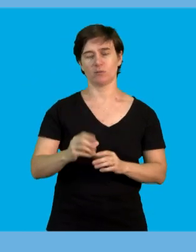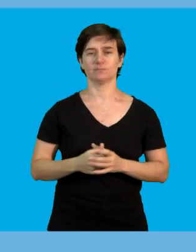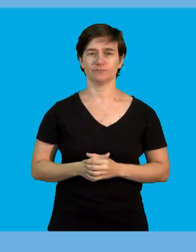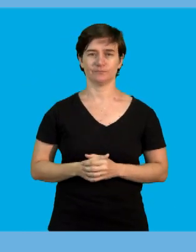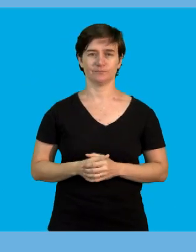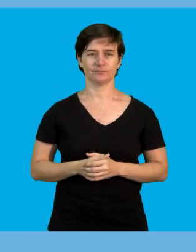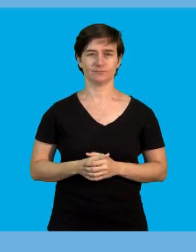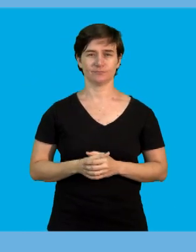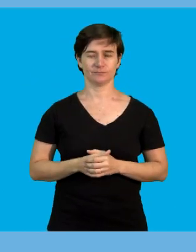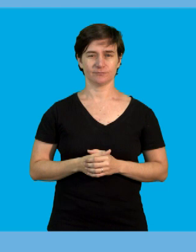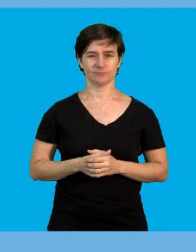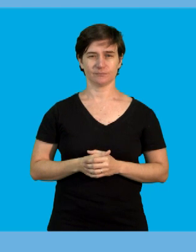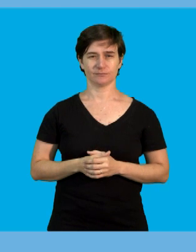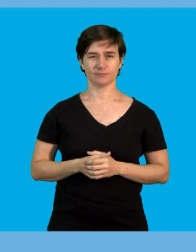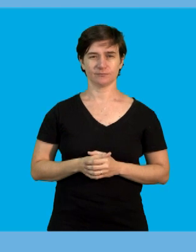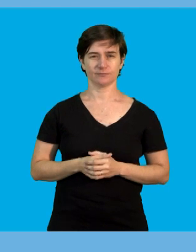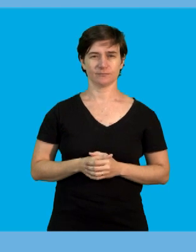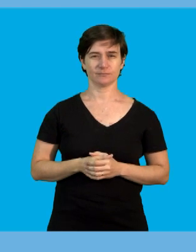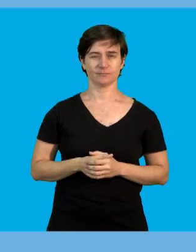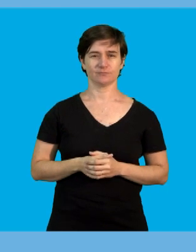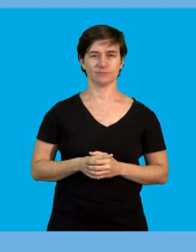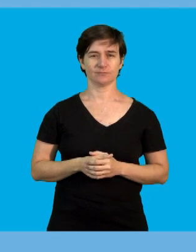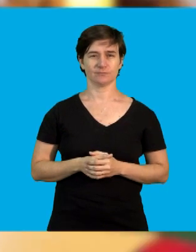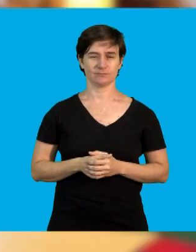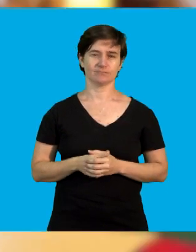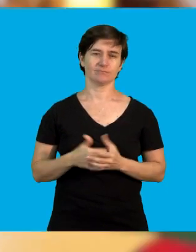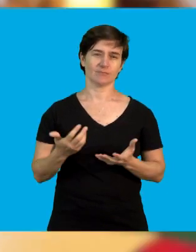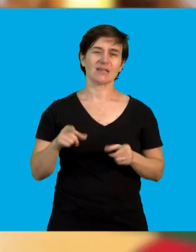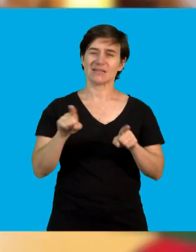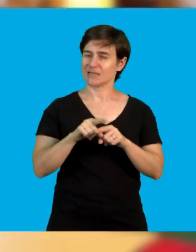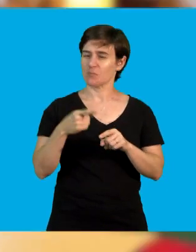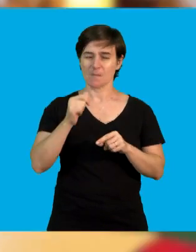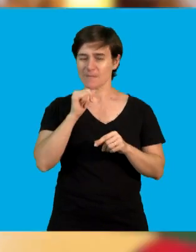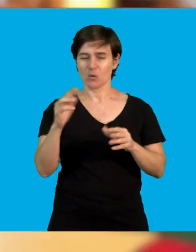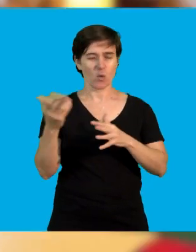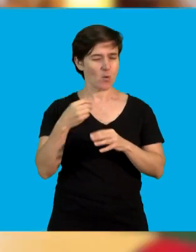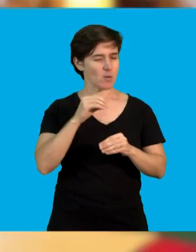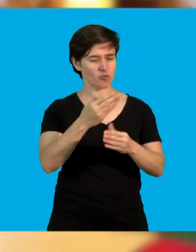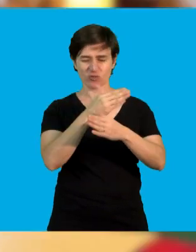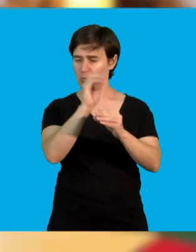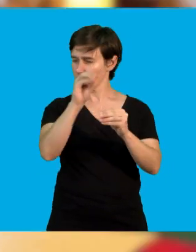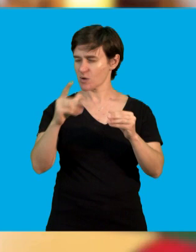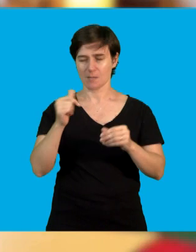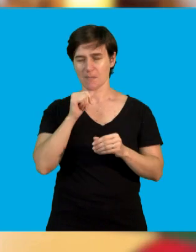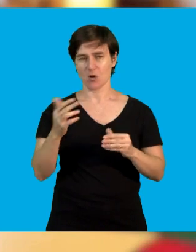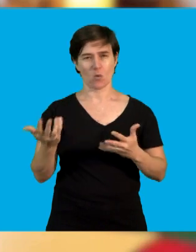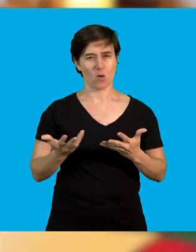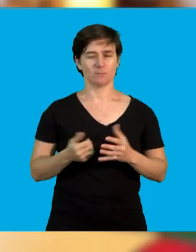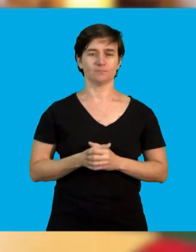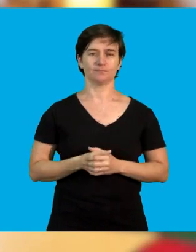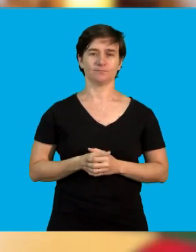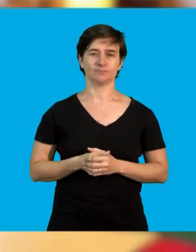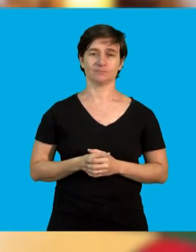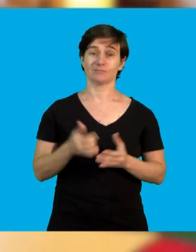series because of the resistors that we have and the way in which that path is provided to the electrons to move in that particular